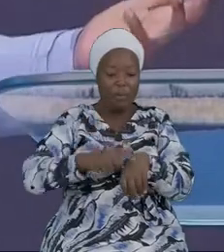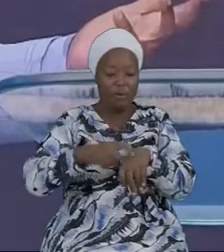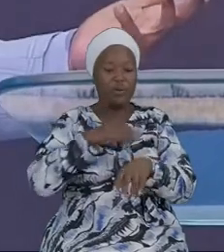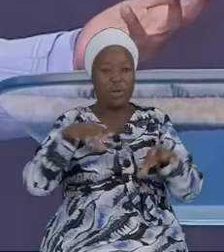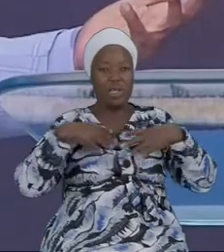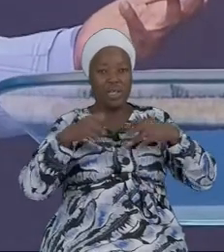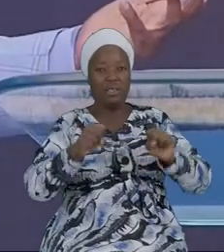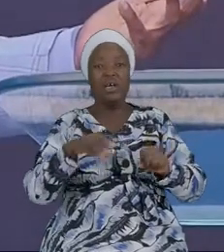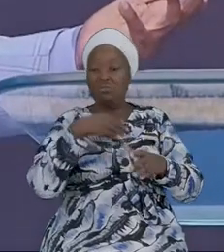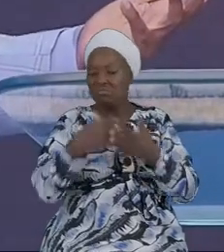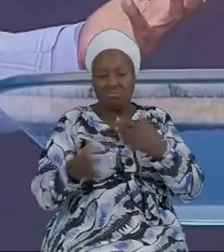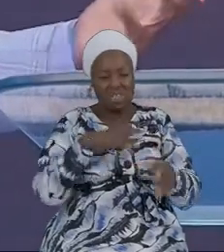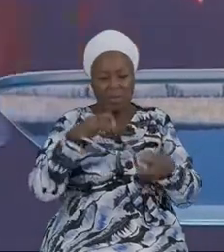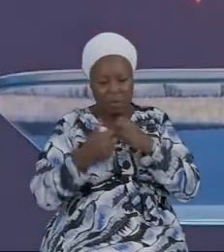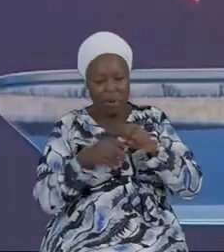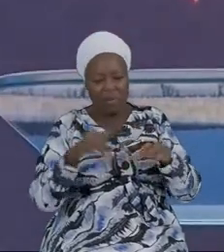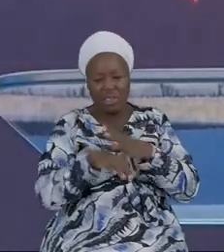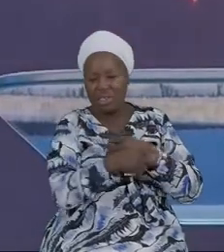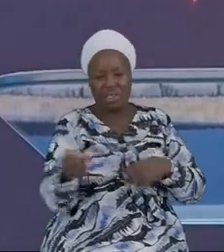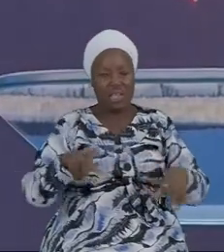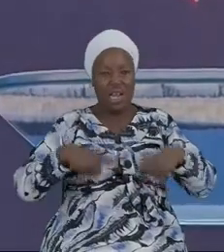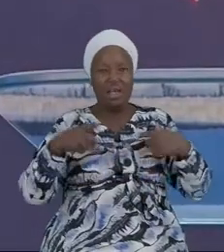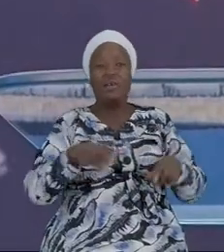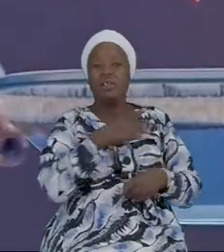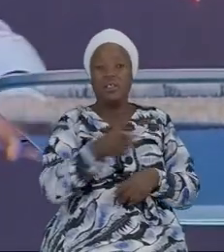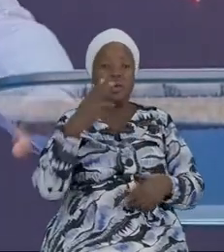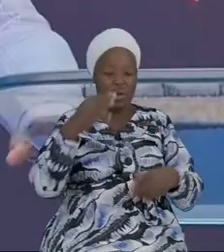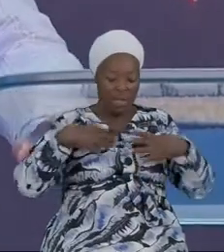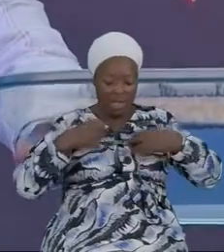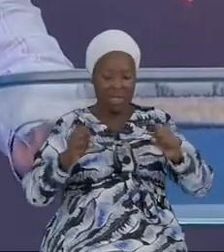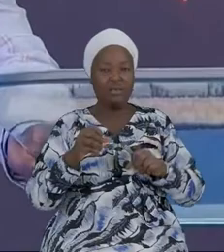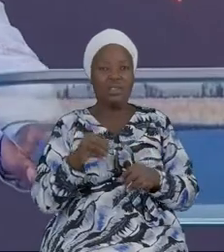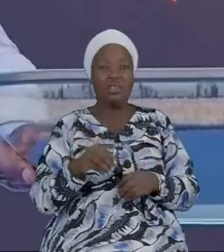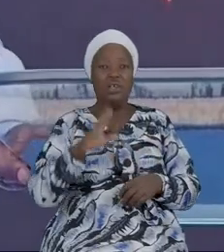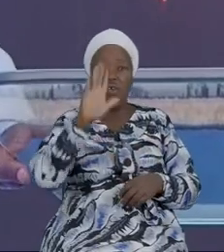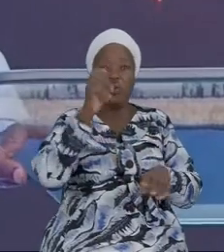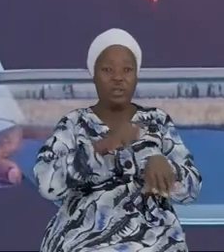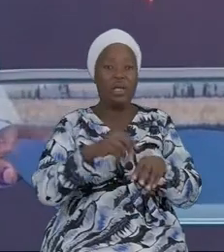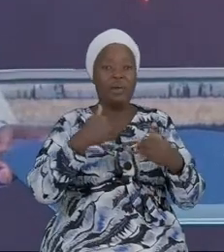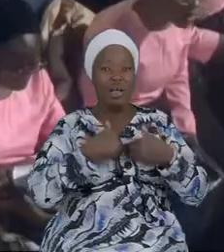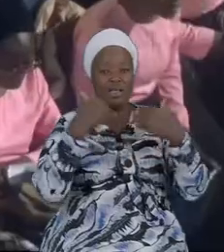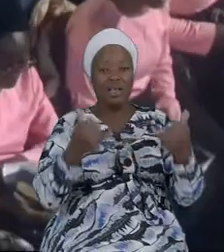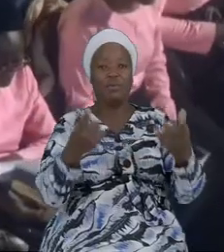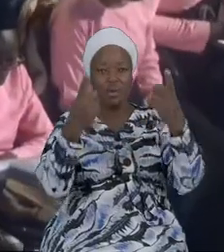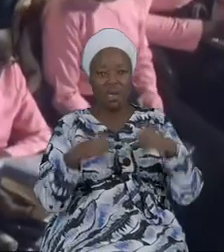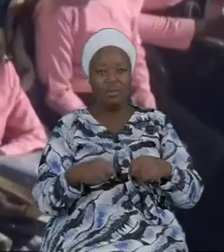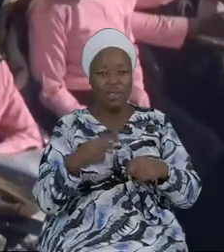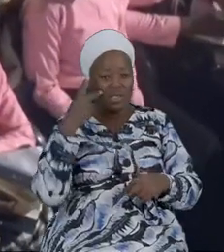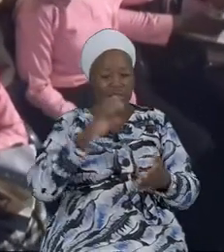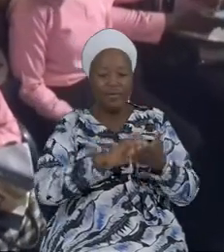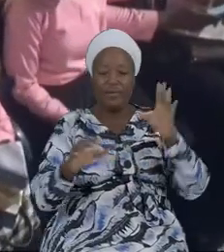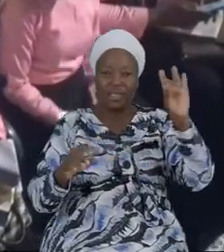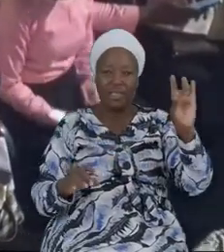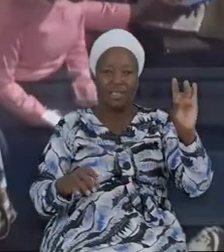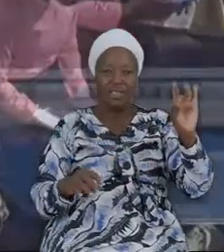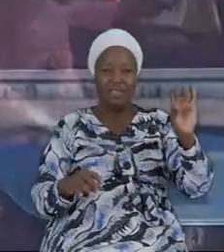healed. Whatever problem in their lives, they were healed. Your time has now come. Look at verse